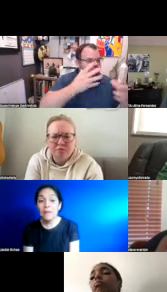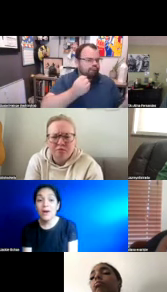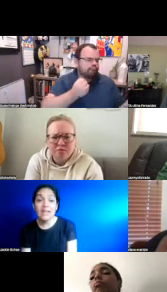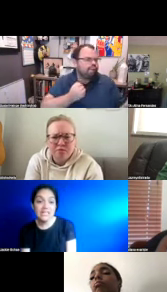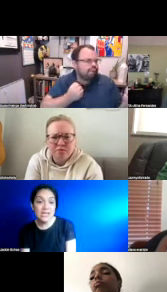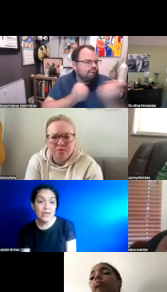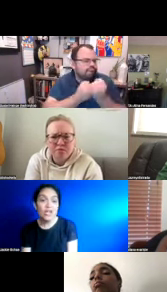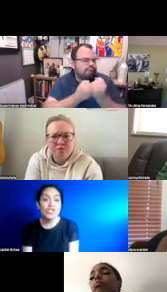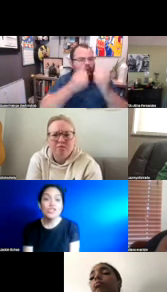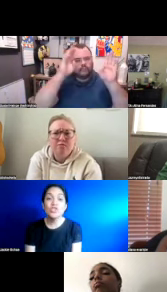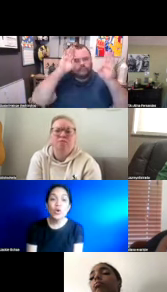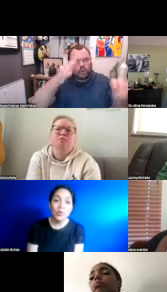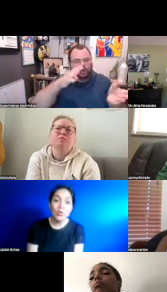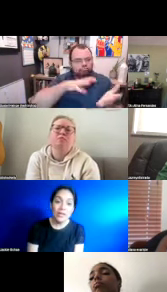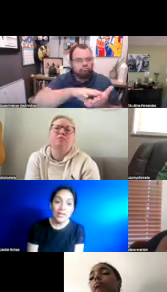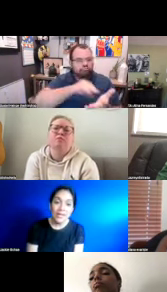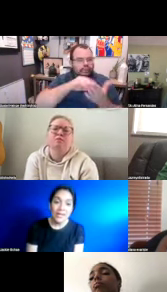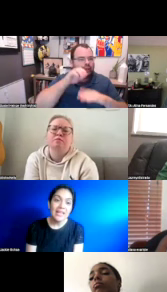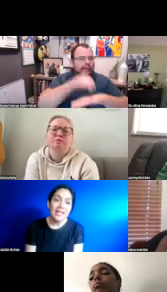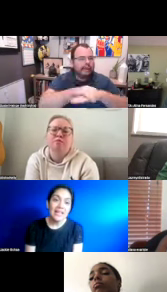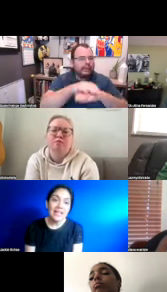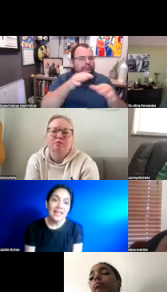and will be about ASL. So